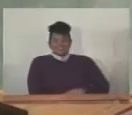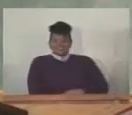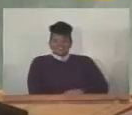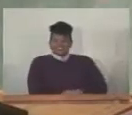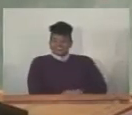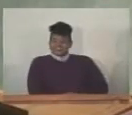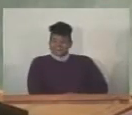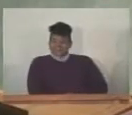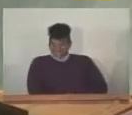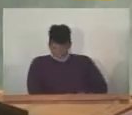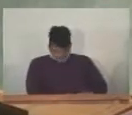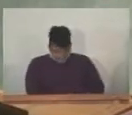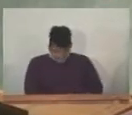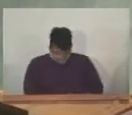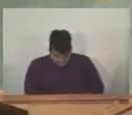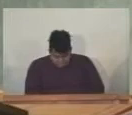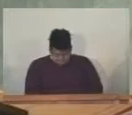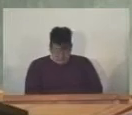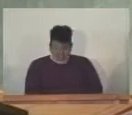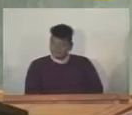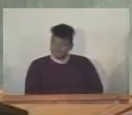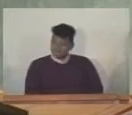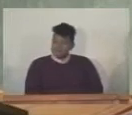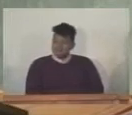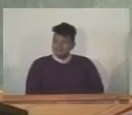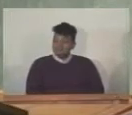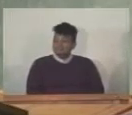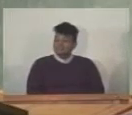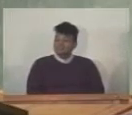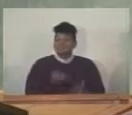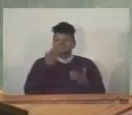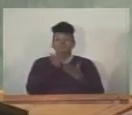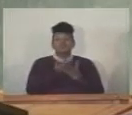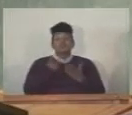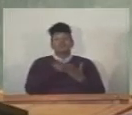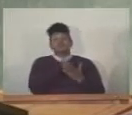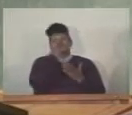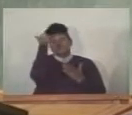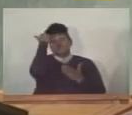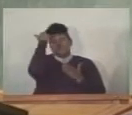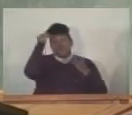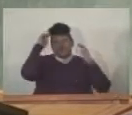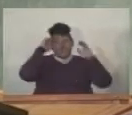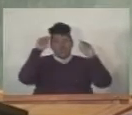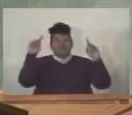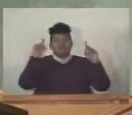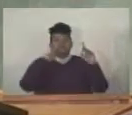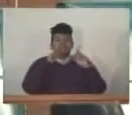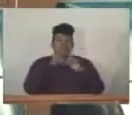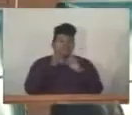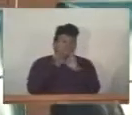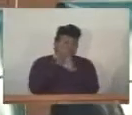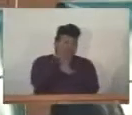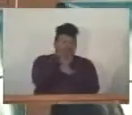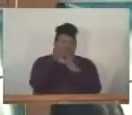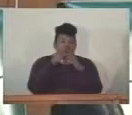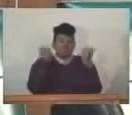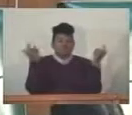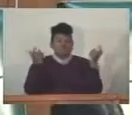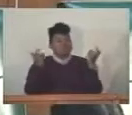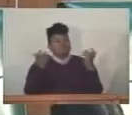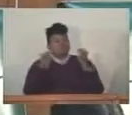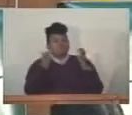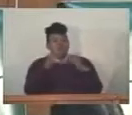The fact of the matter is that we know that education is a major means of